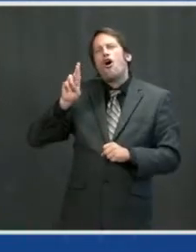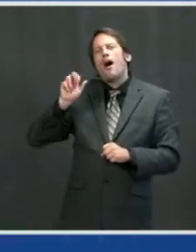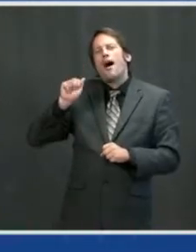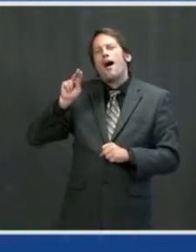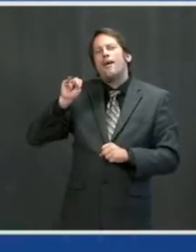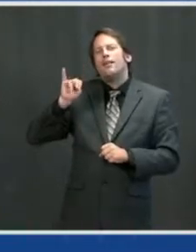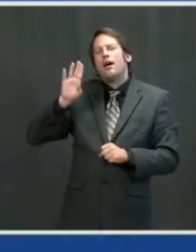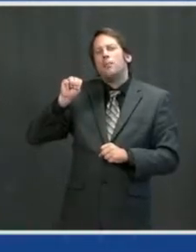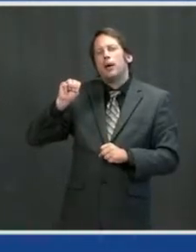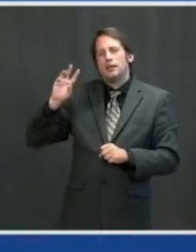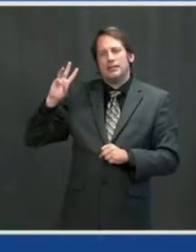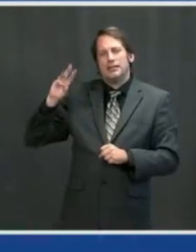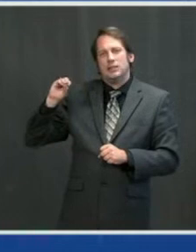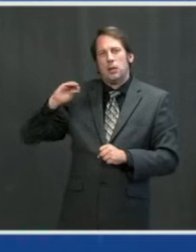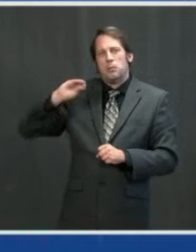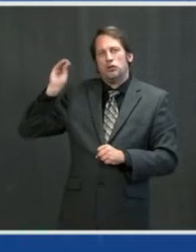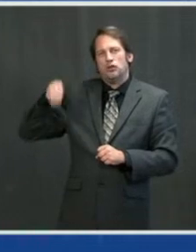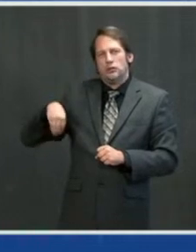though, nonetheless,